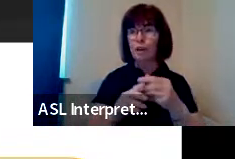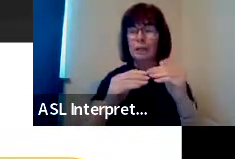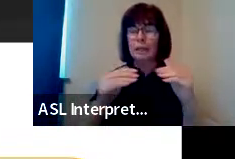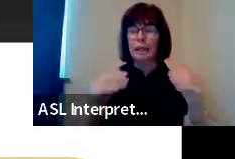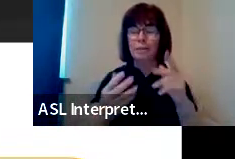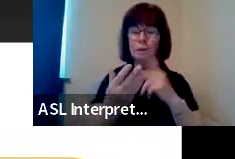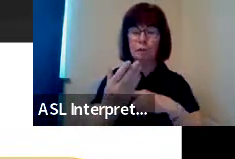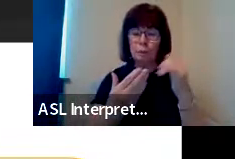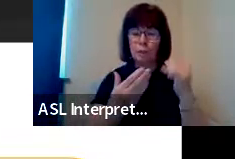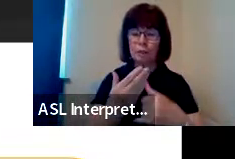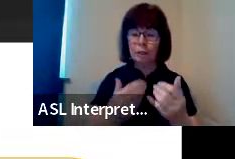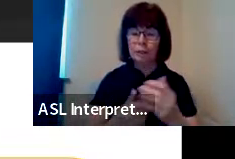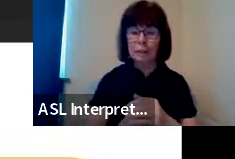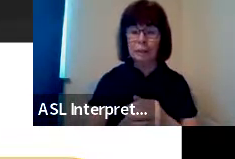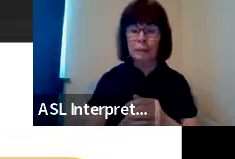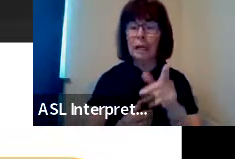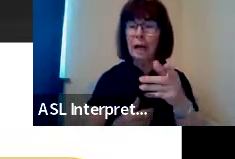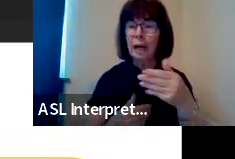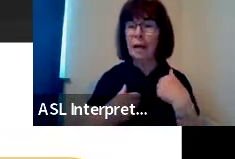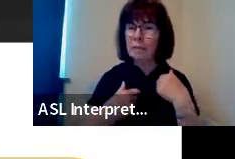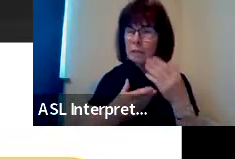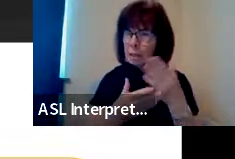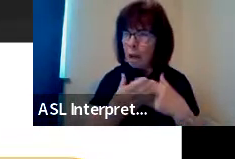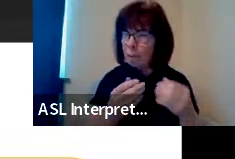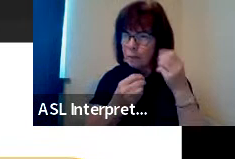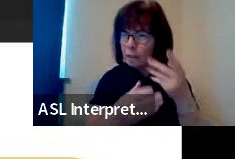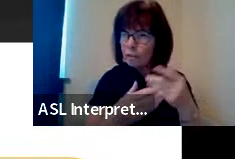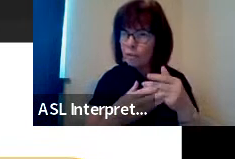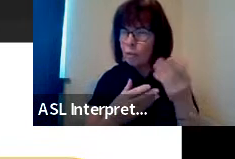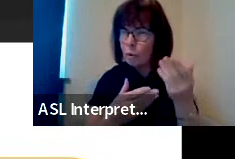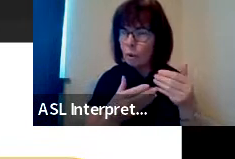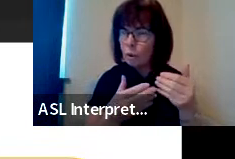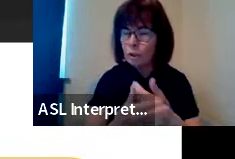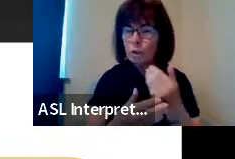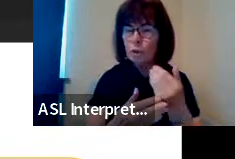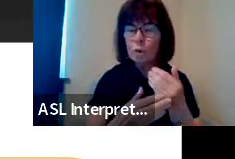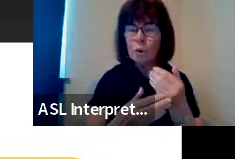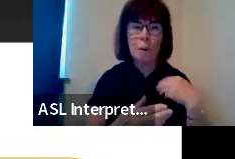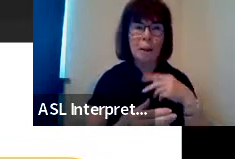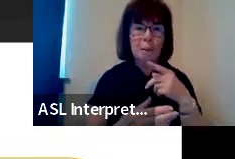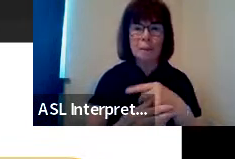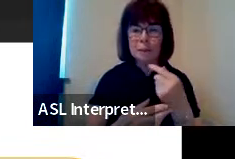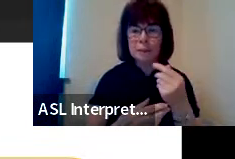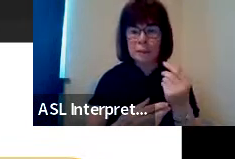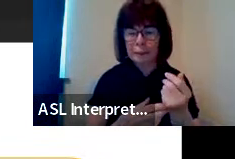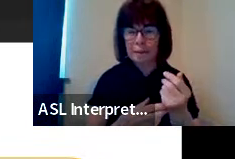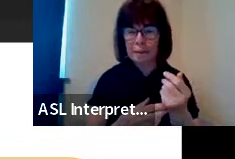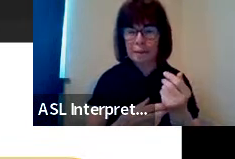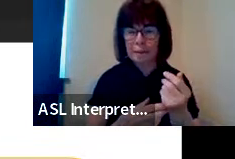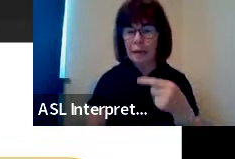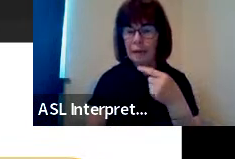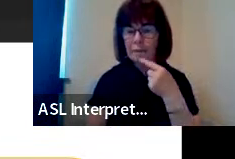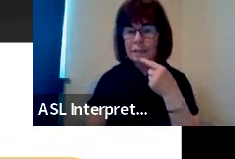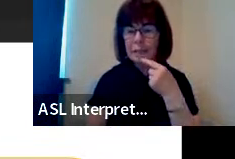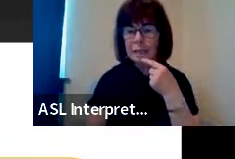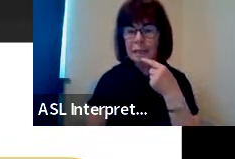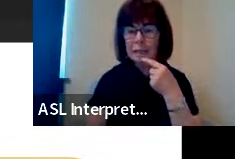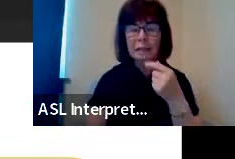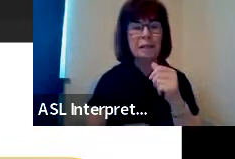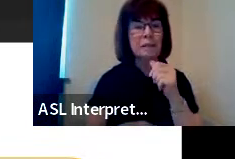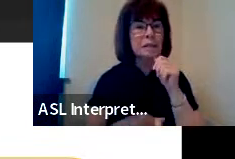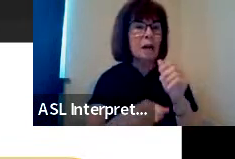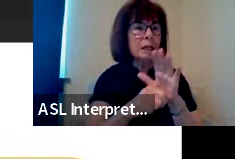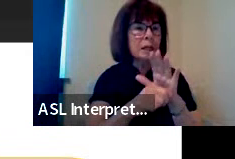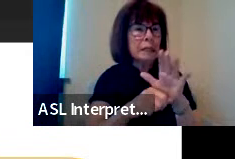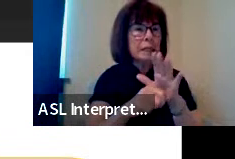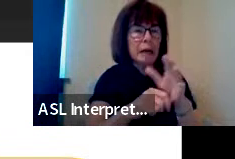the information I have gathered from the community members, I think they have expressed that there has been a lack of information